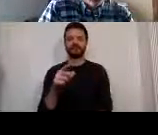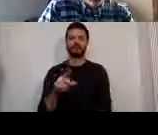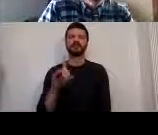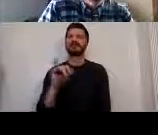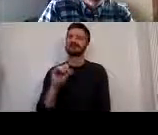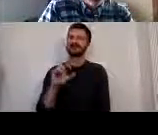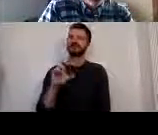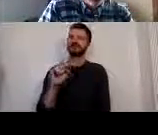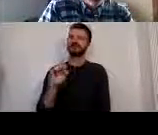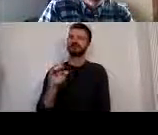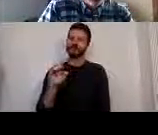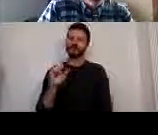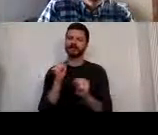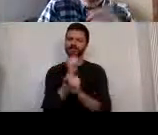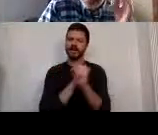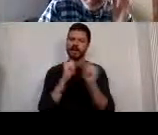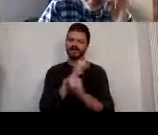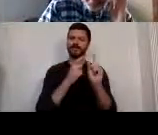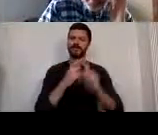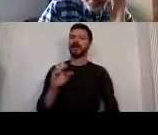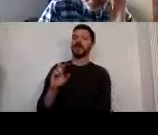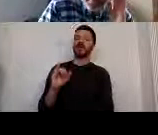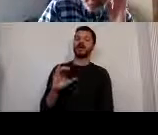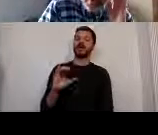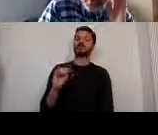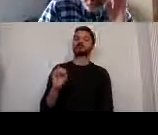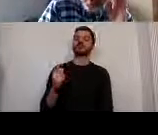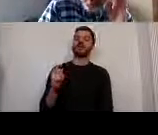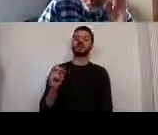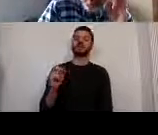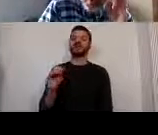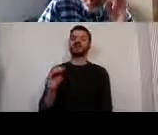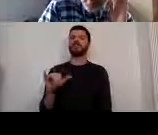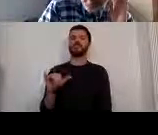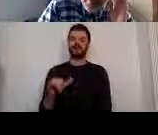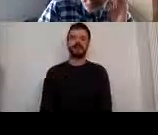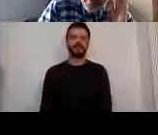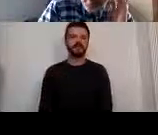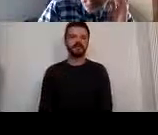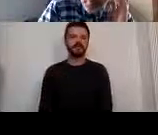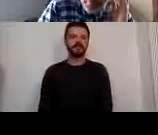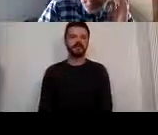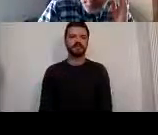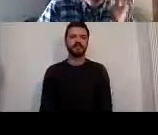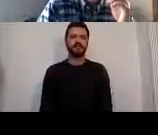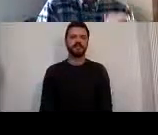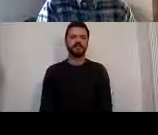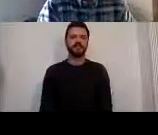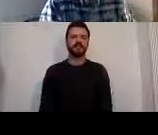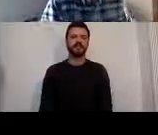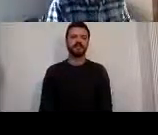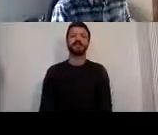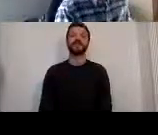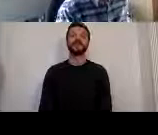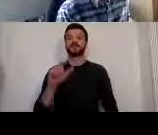the ERIC taxonomy on the in the columns, and then it's cross-listed with